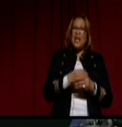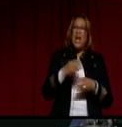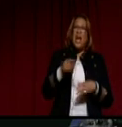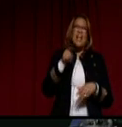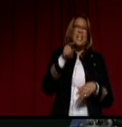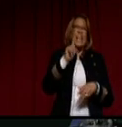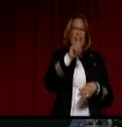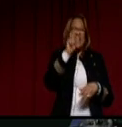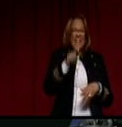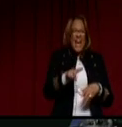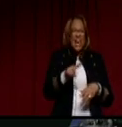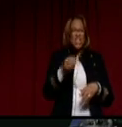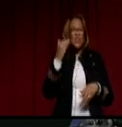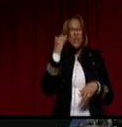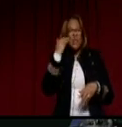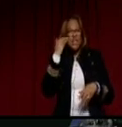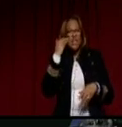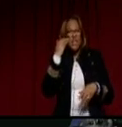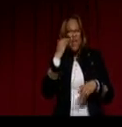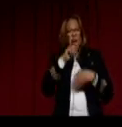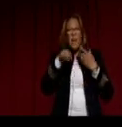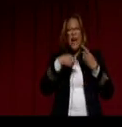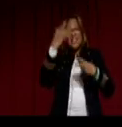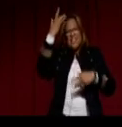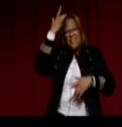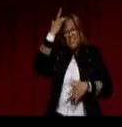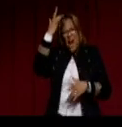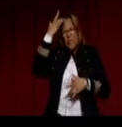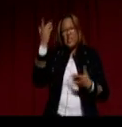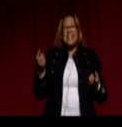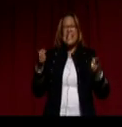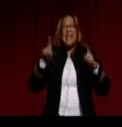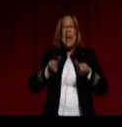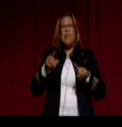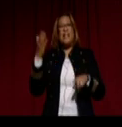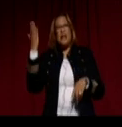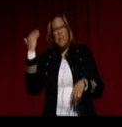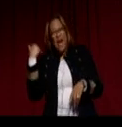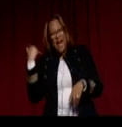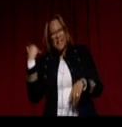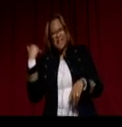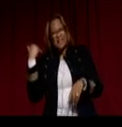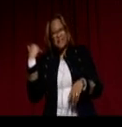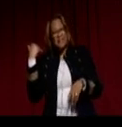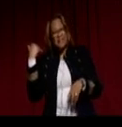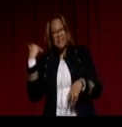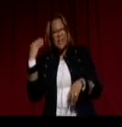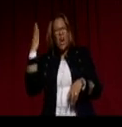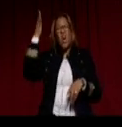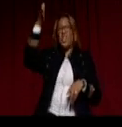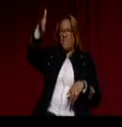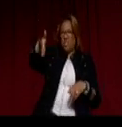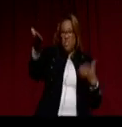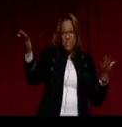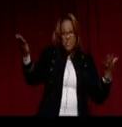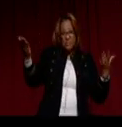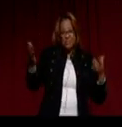think that we should all know about this virus, what has happened in the past, or what are we thinking, predicting in the